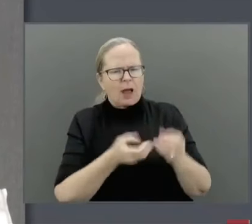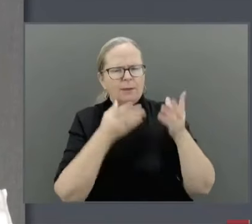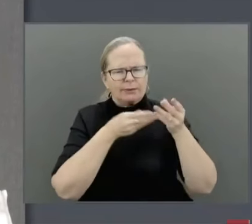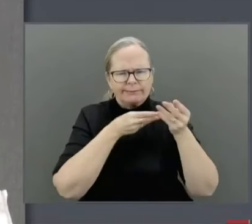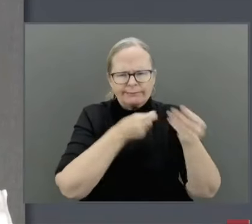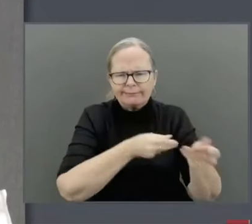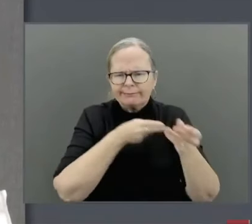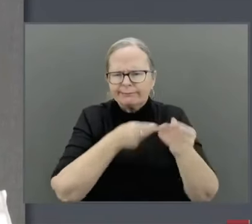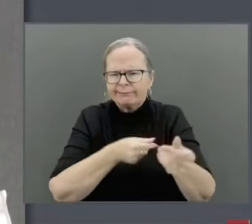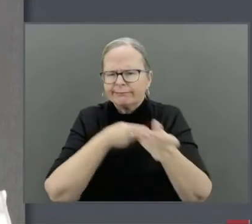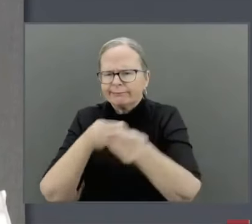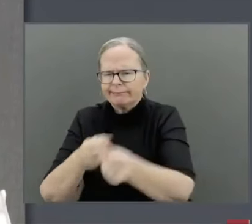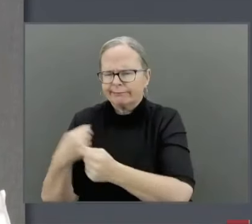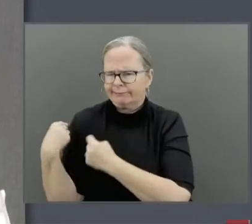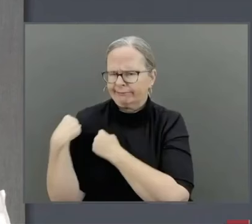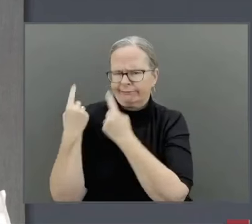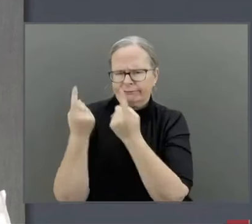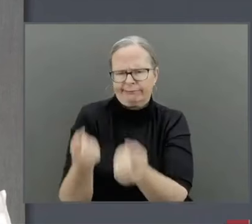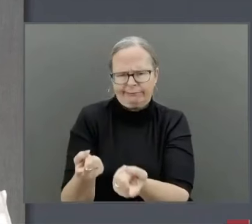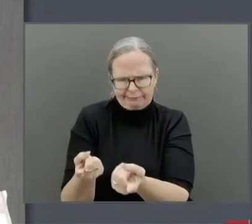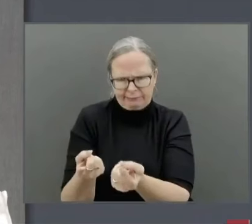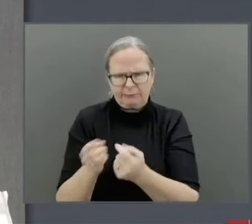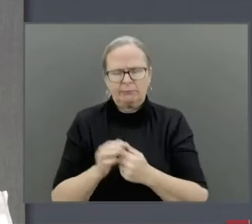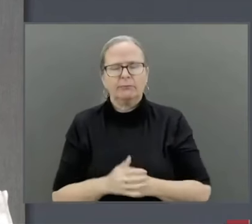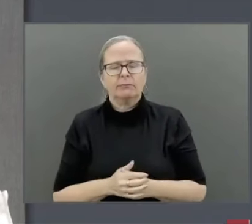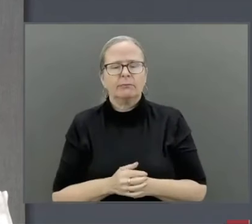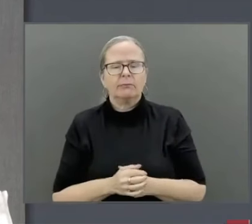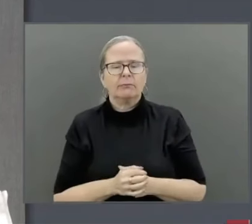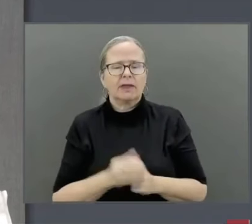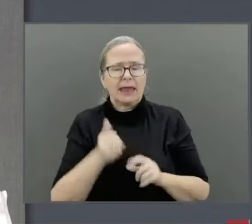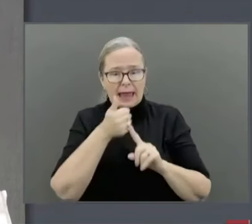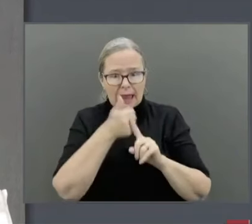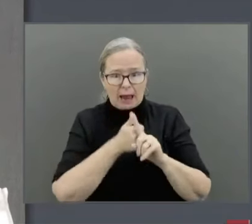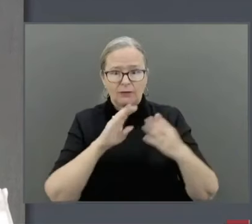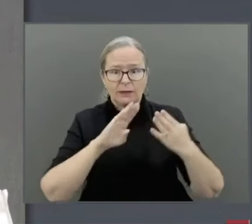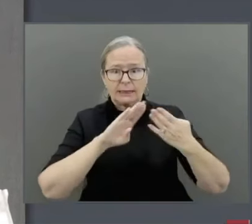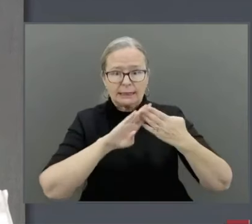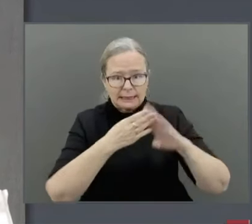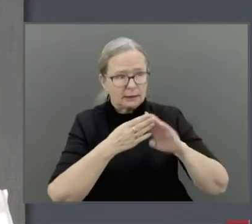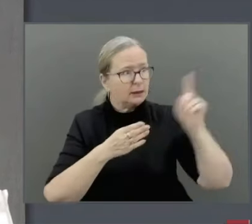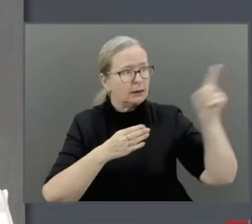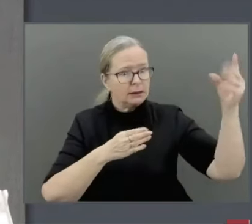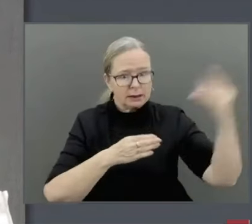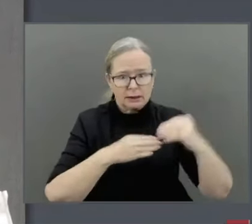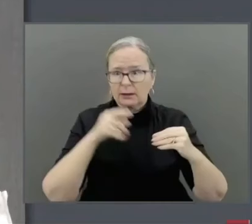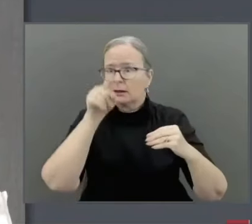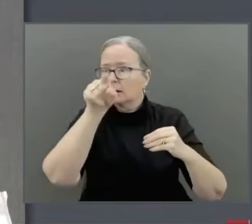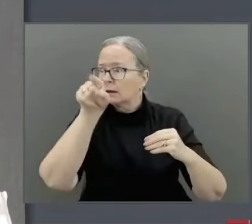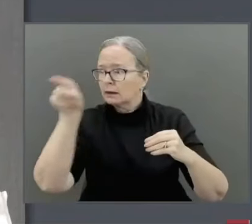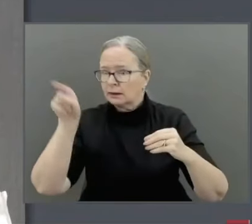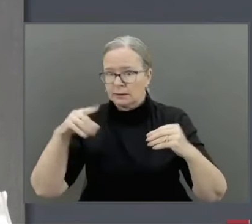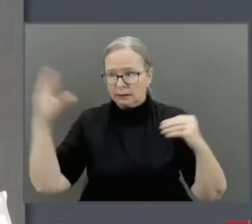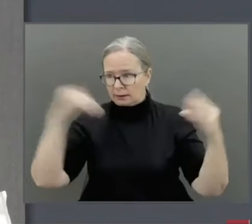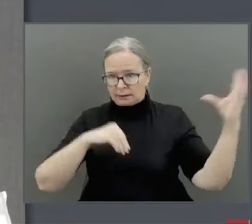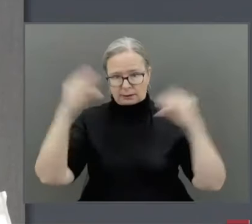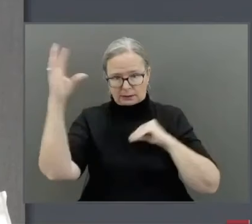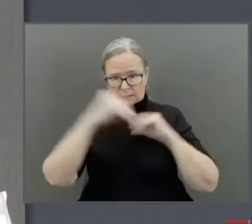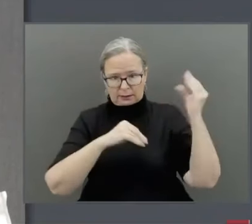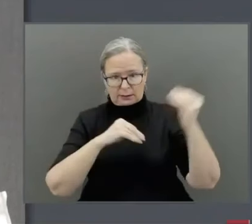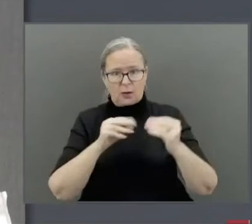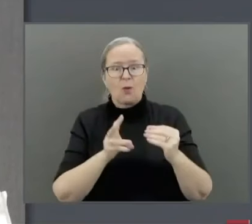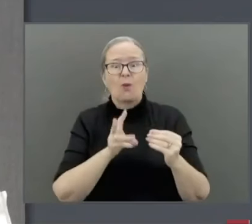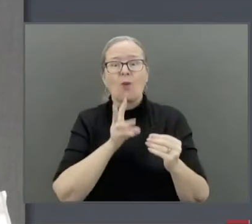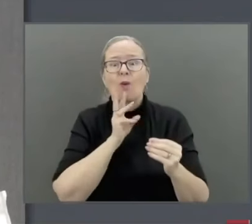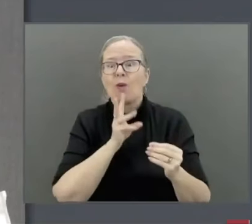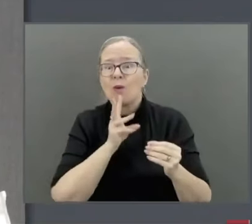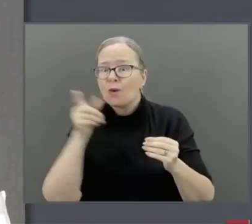city operation that's working on getting Calgary's water system back on track will have accounting to do on this so that we can